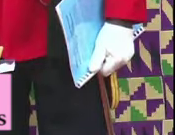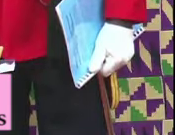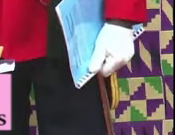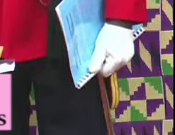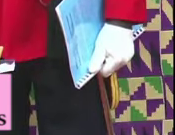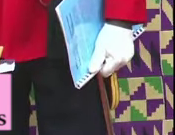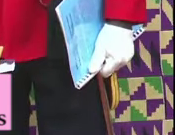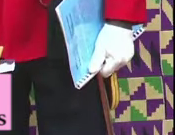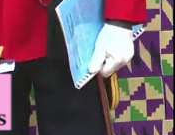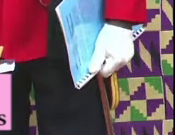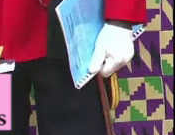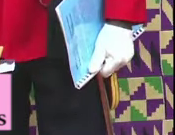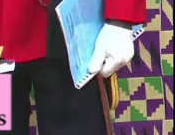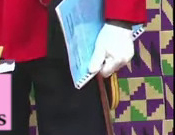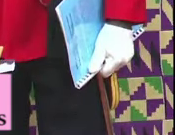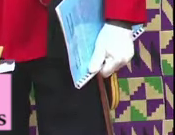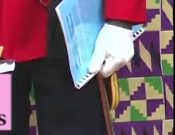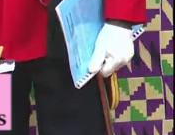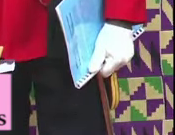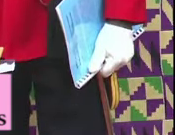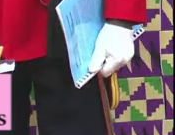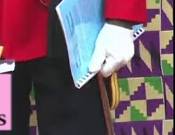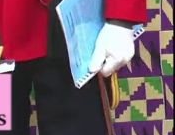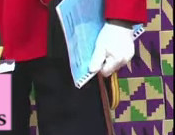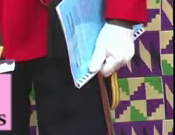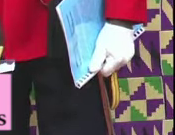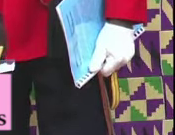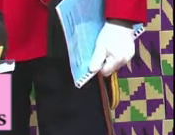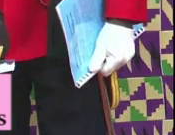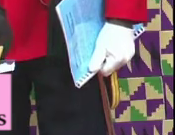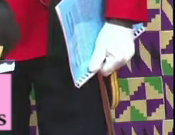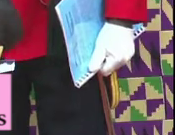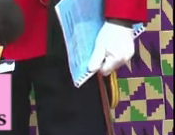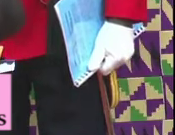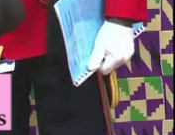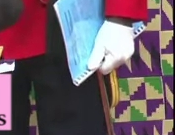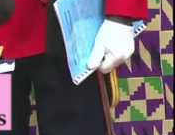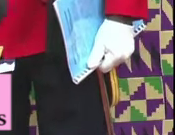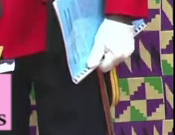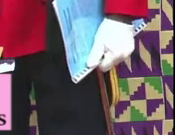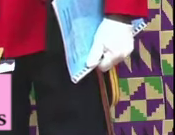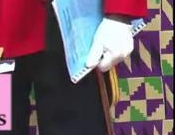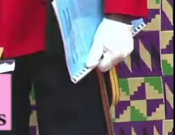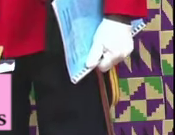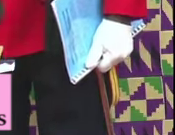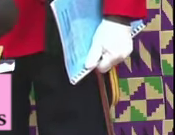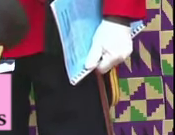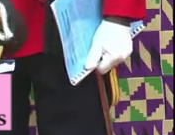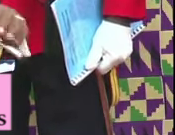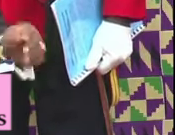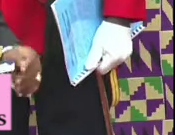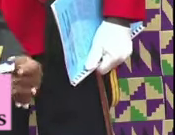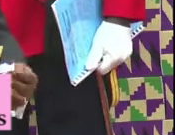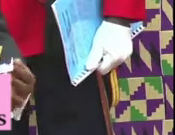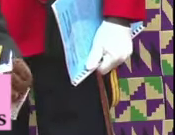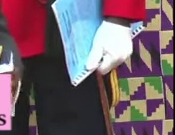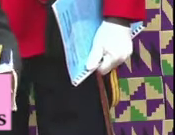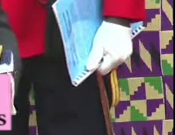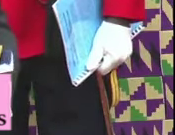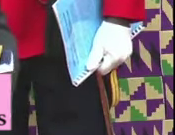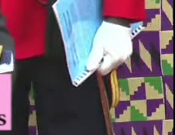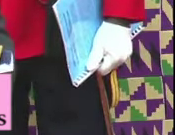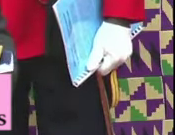respectfully, have sufficiently laid to rest the queries from the Auditor General's report, and I